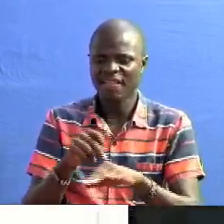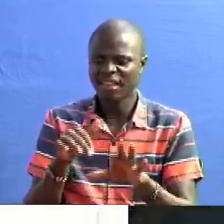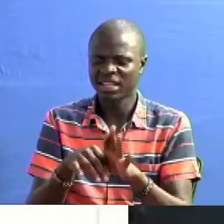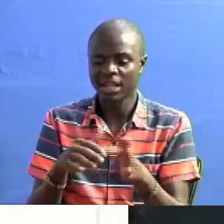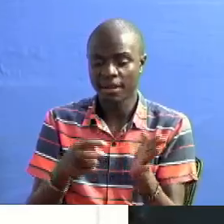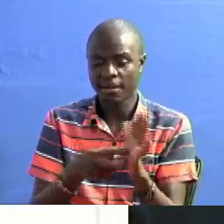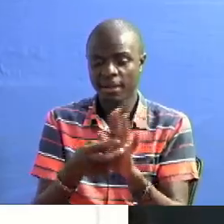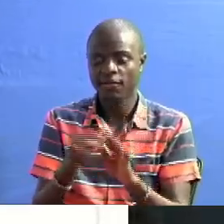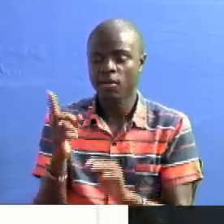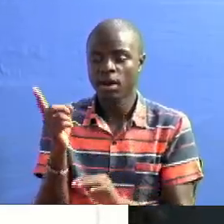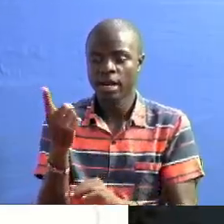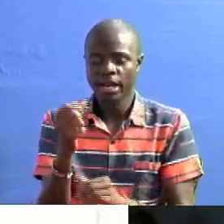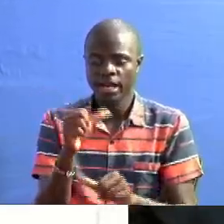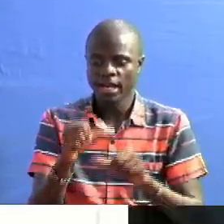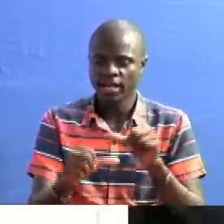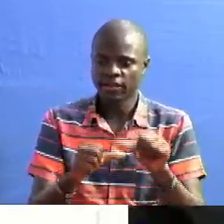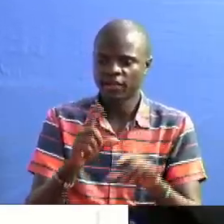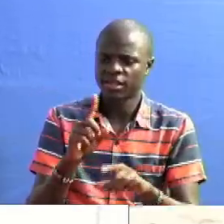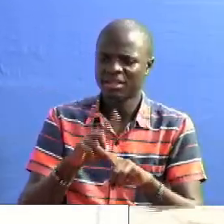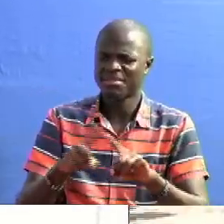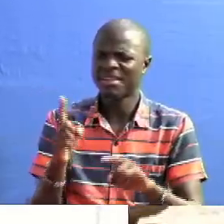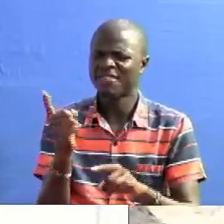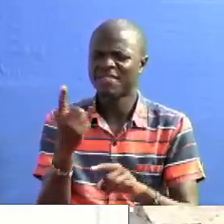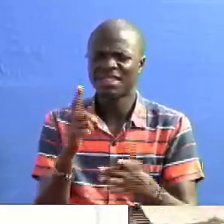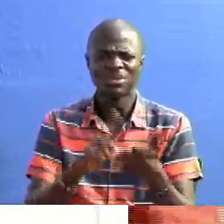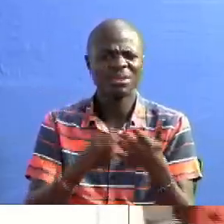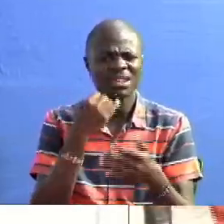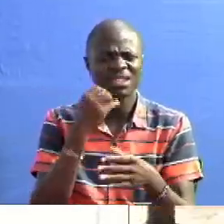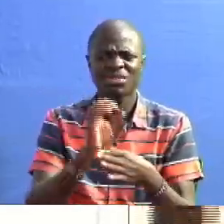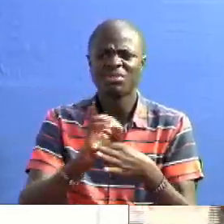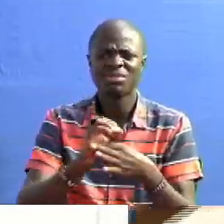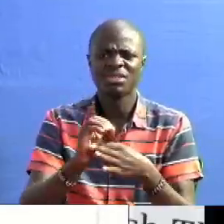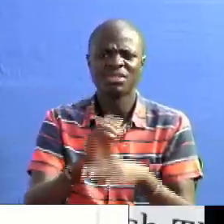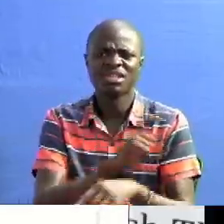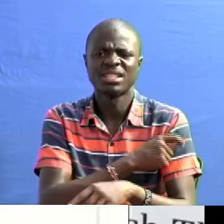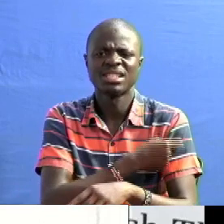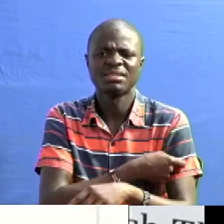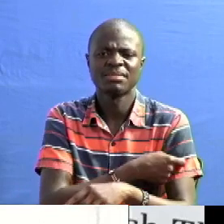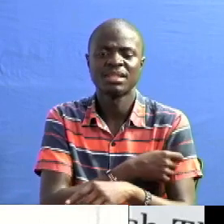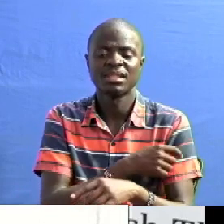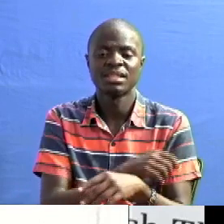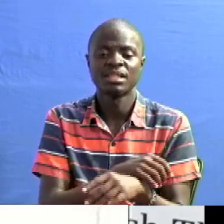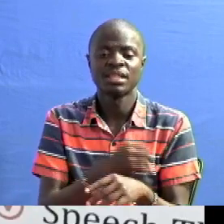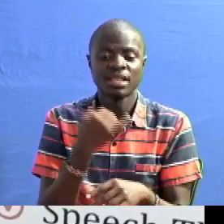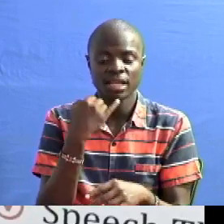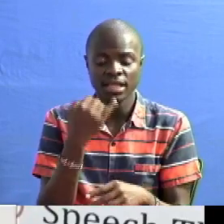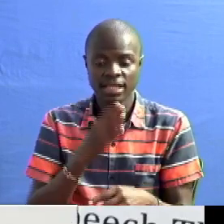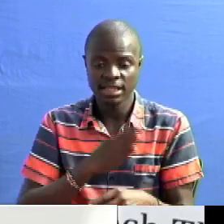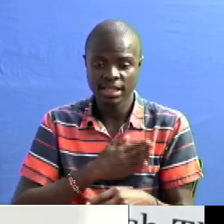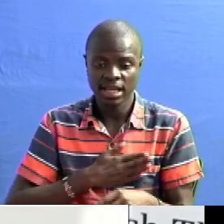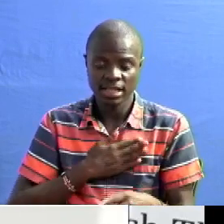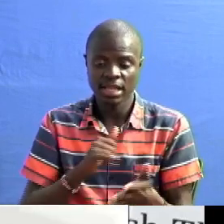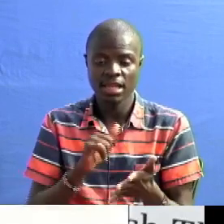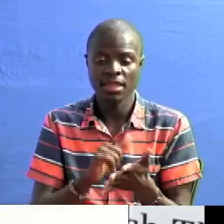daily activities. But first, what is occupational therapy? Okay, occupational therapy is a science that deals